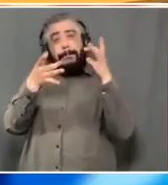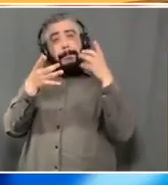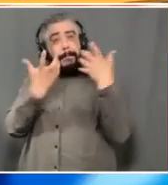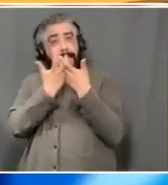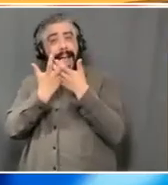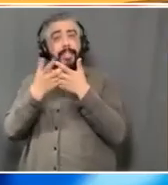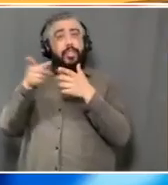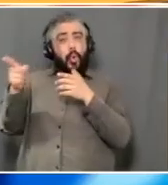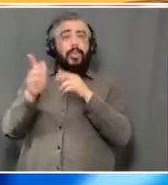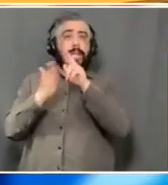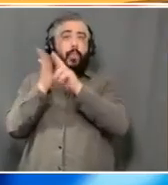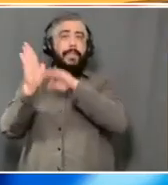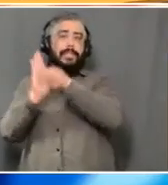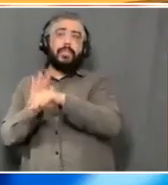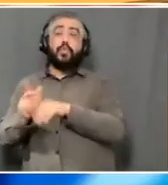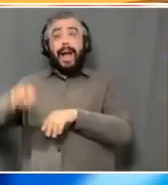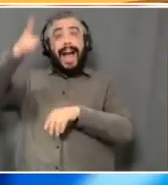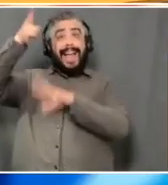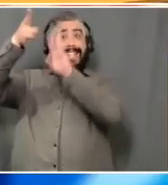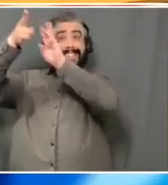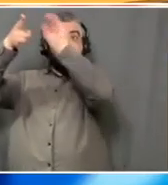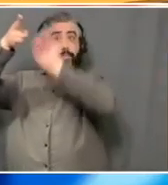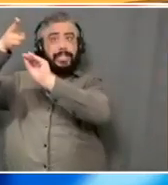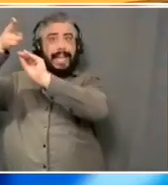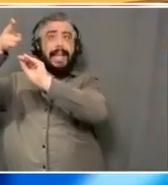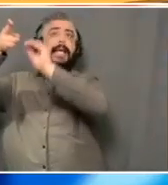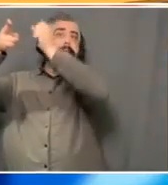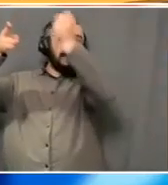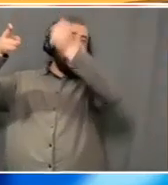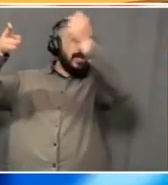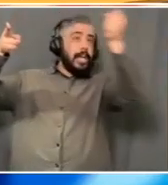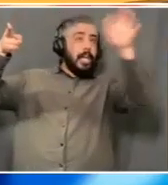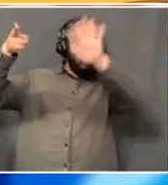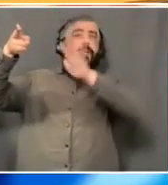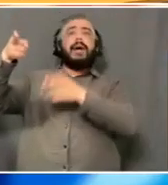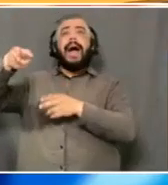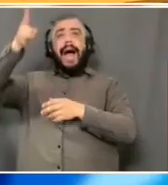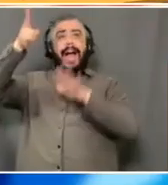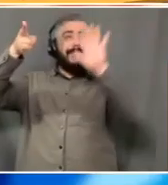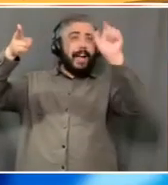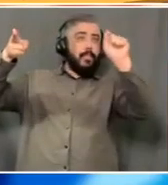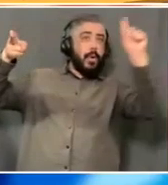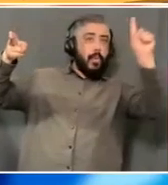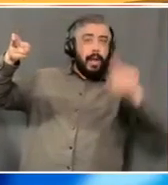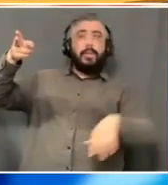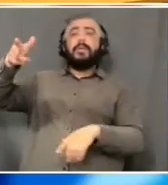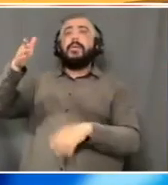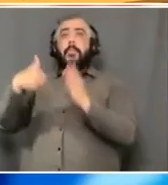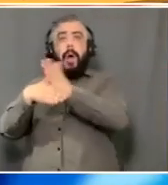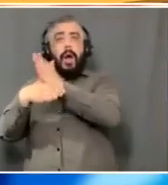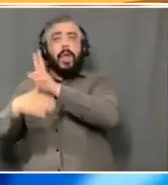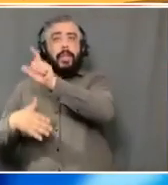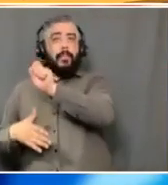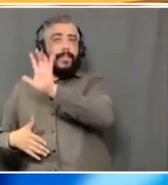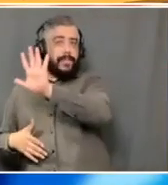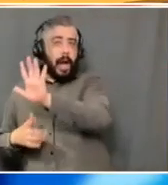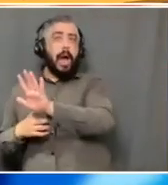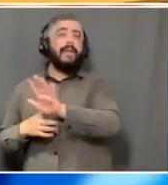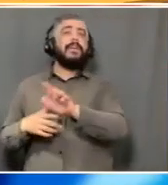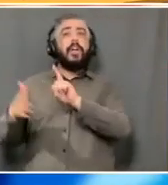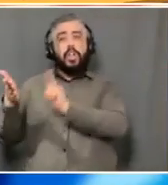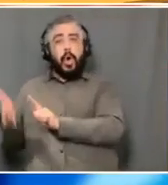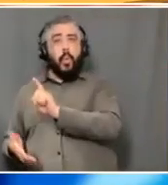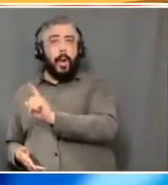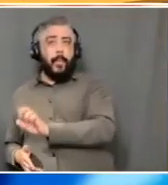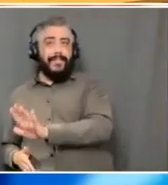for highest, 6% year over year, for high, 5.1%, for moderate, 3.5%, for low, 1.5% decline,